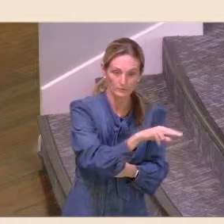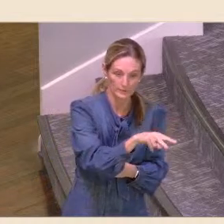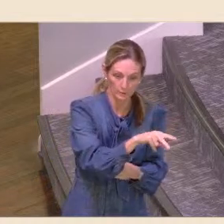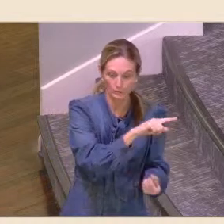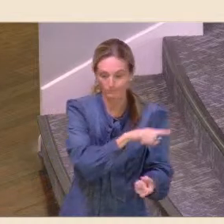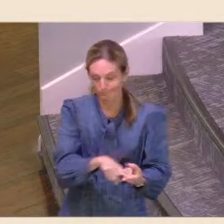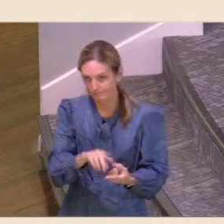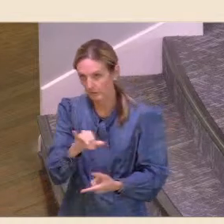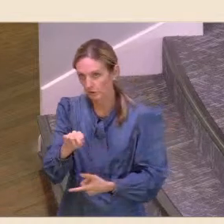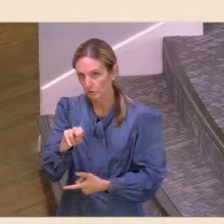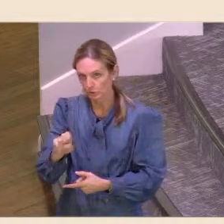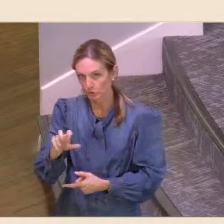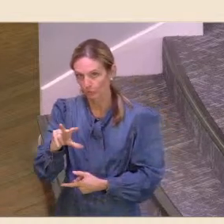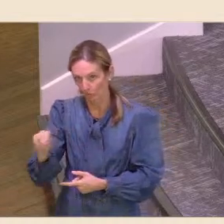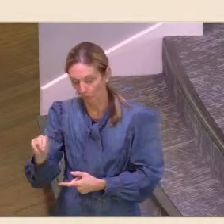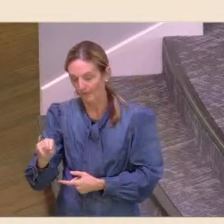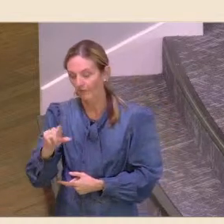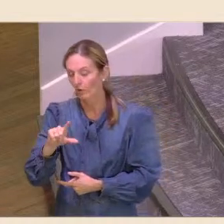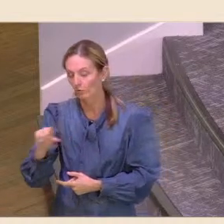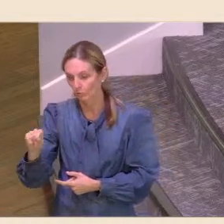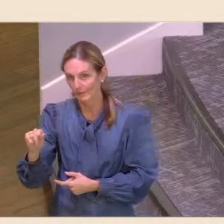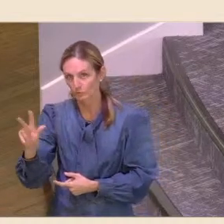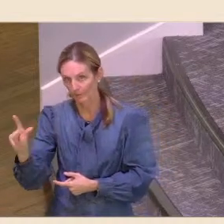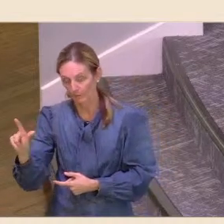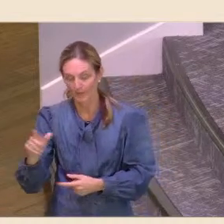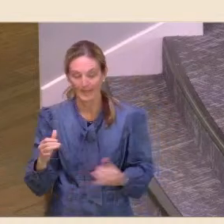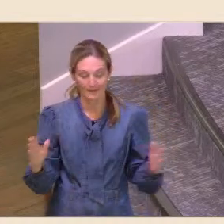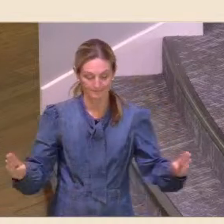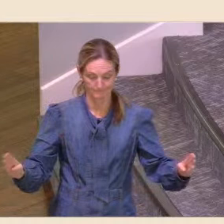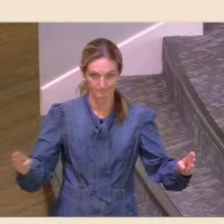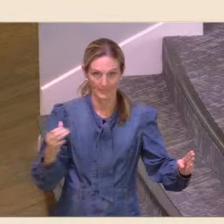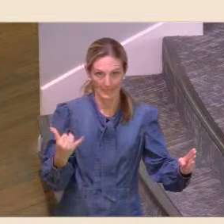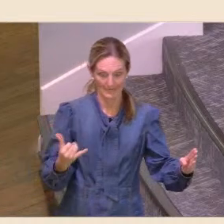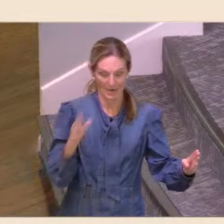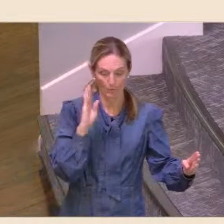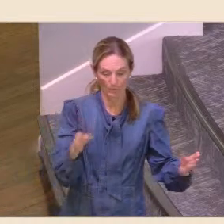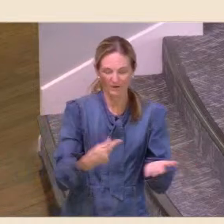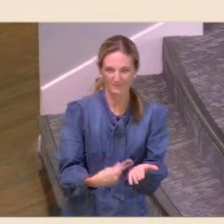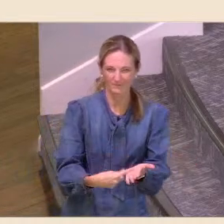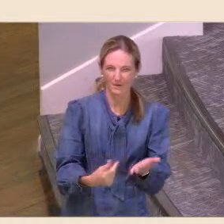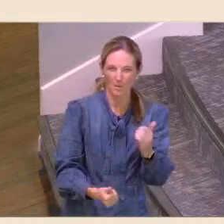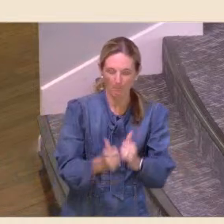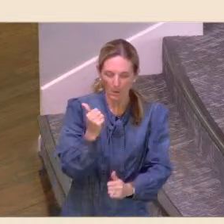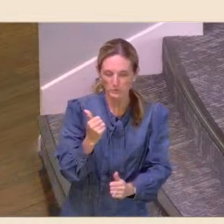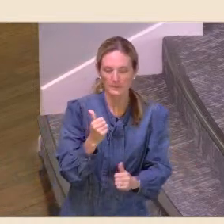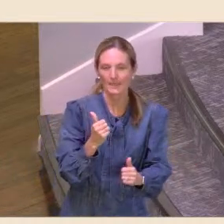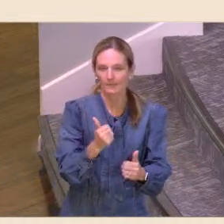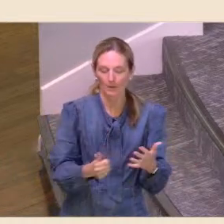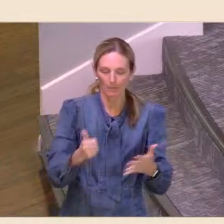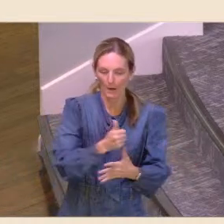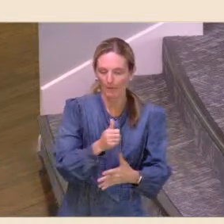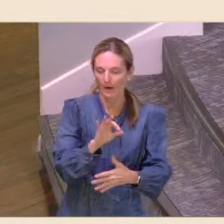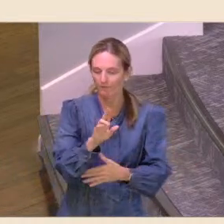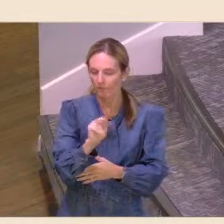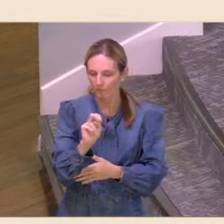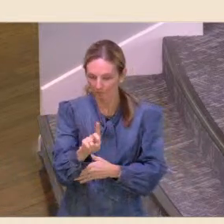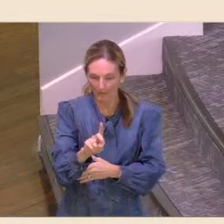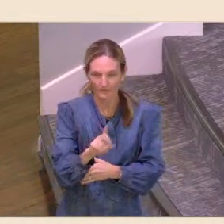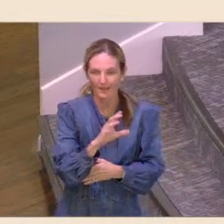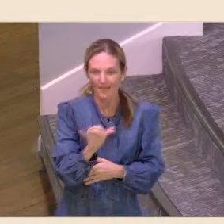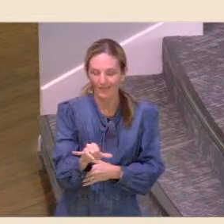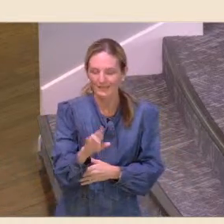2023. We're going to be speaking primarily about our general fund. It's our Fund 100. It's a governmental fund unit that